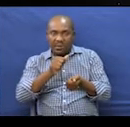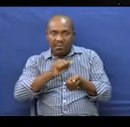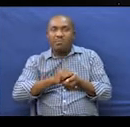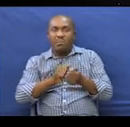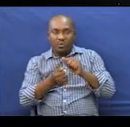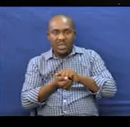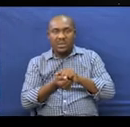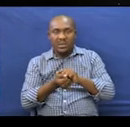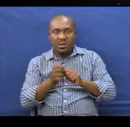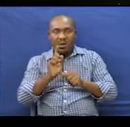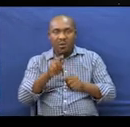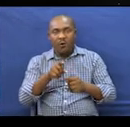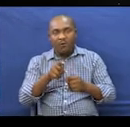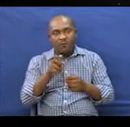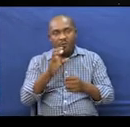carbohydrates.